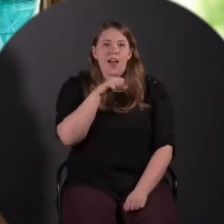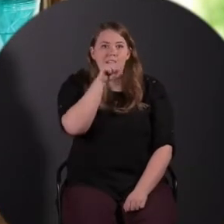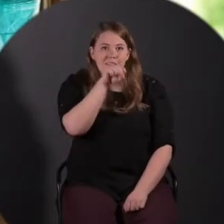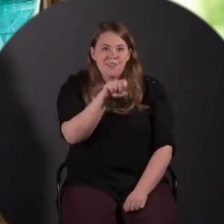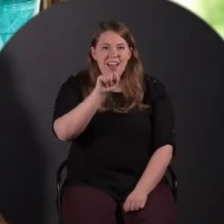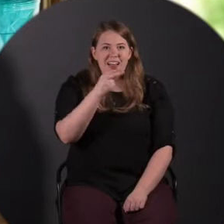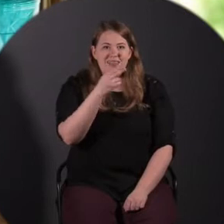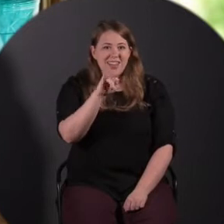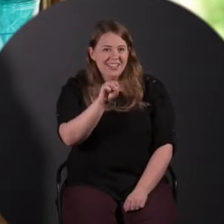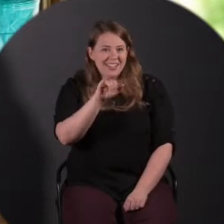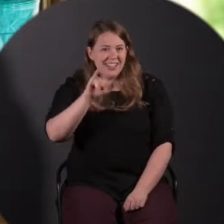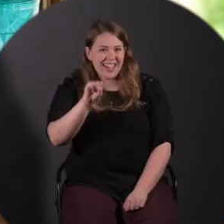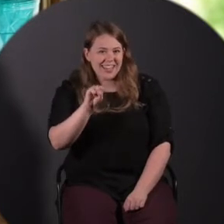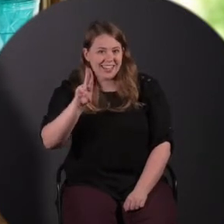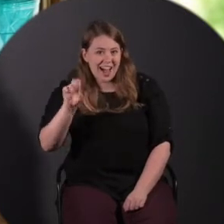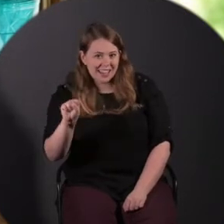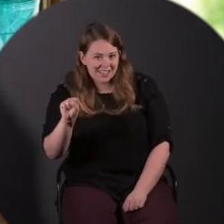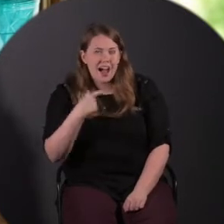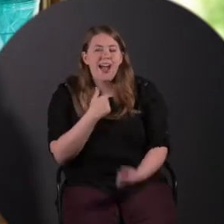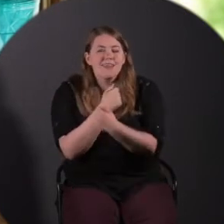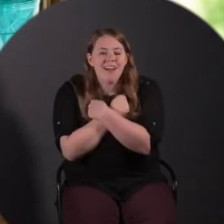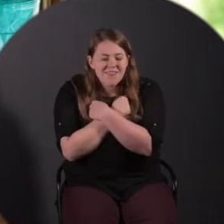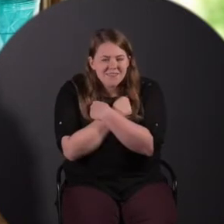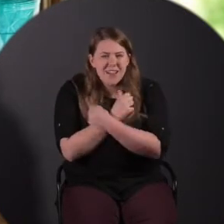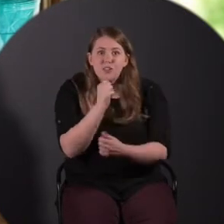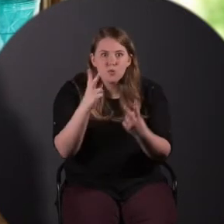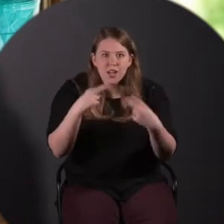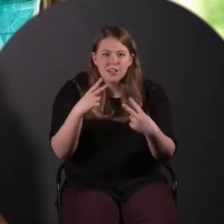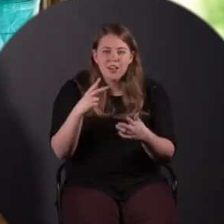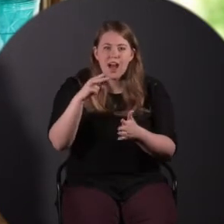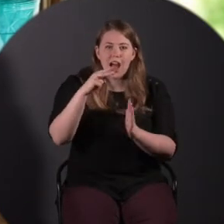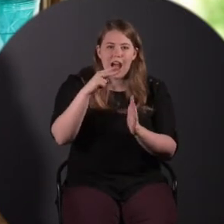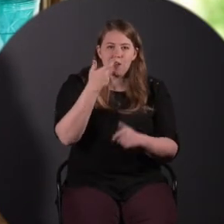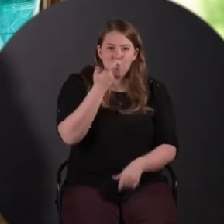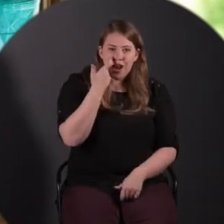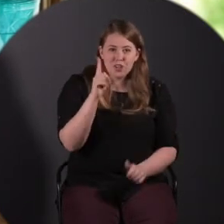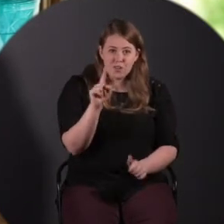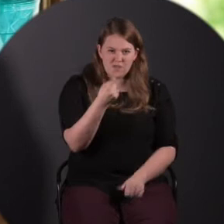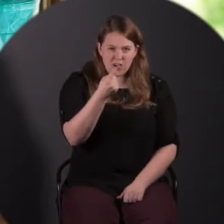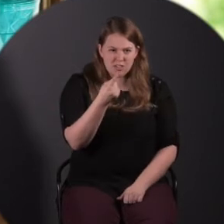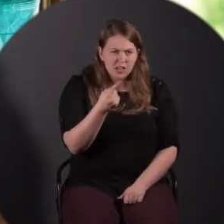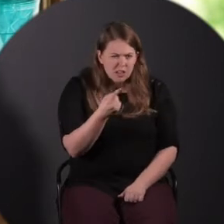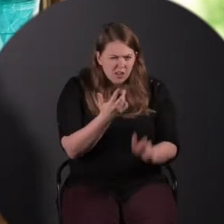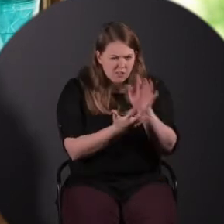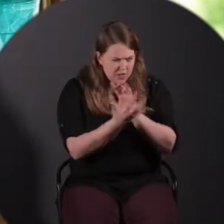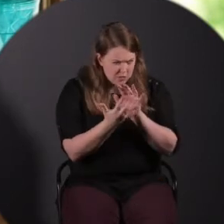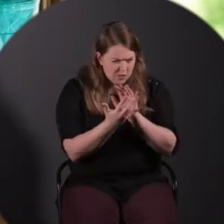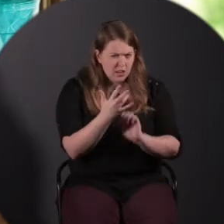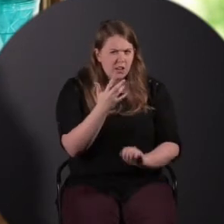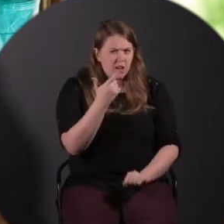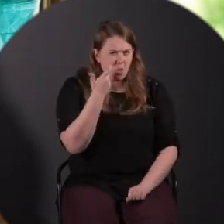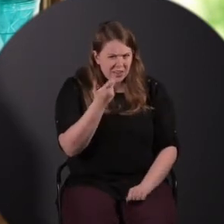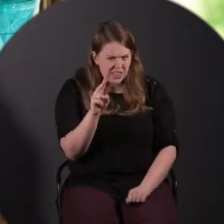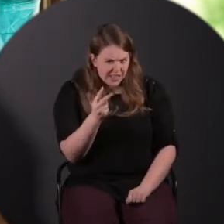Is Us. Now don't judge me. I love This Is Us. And I watched the first episode, a little confused. Then I watched the second and